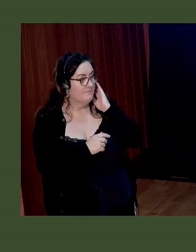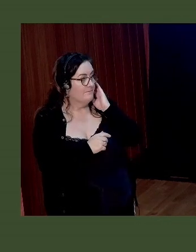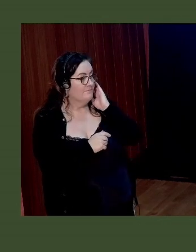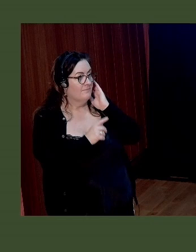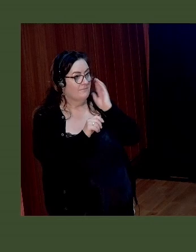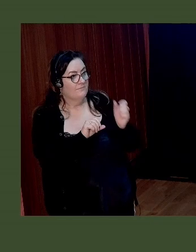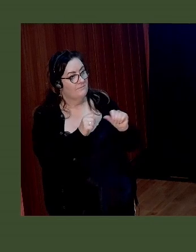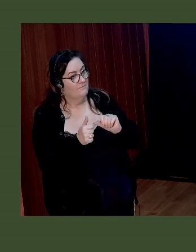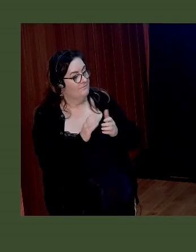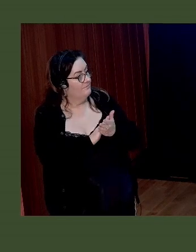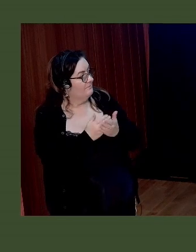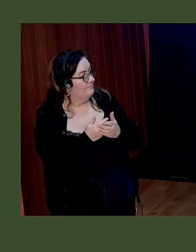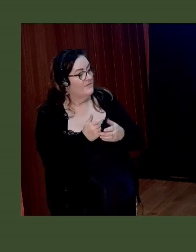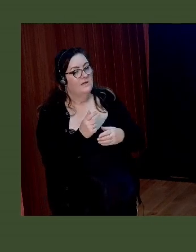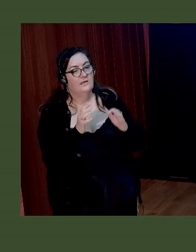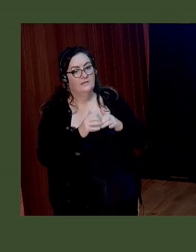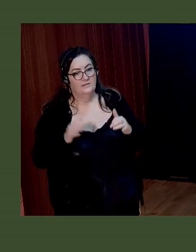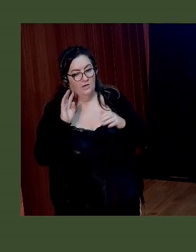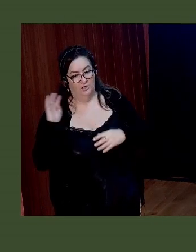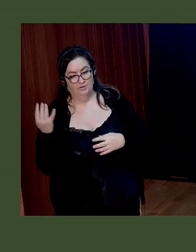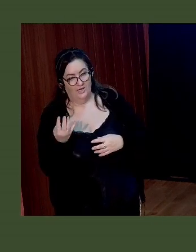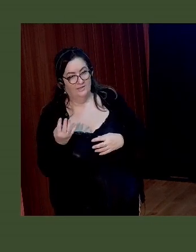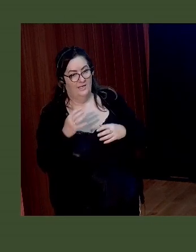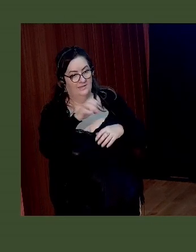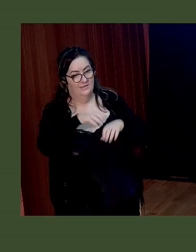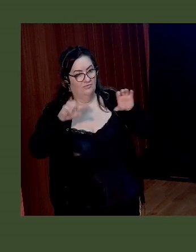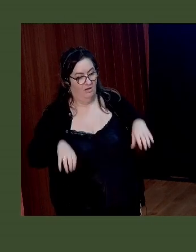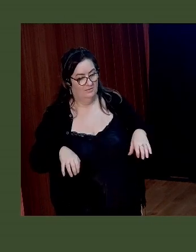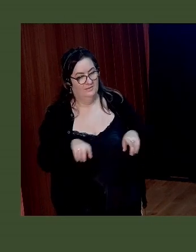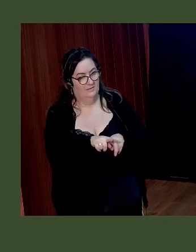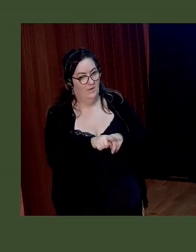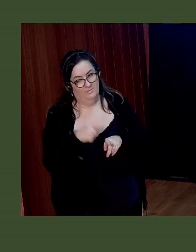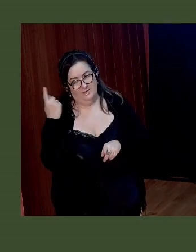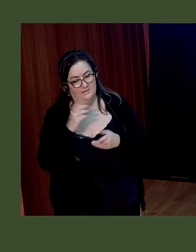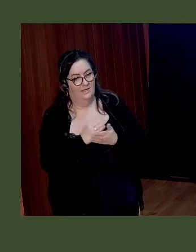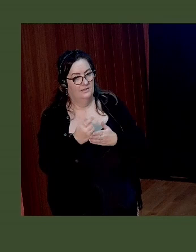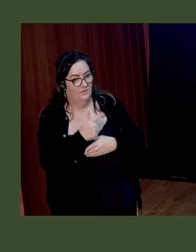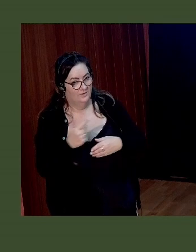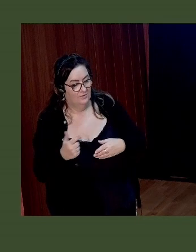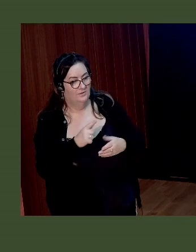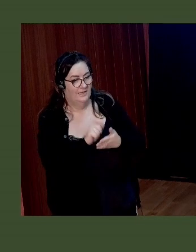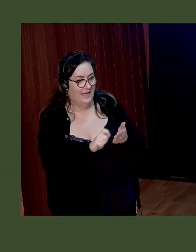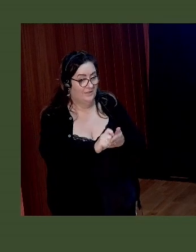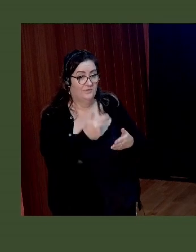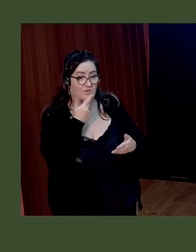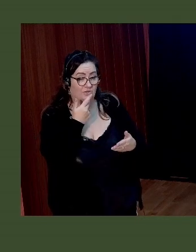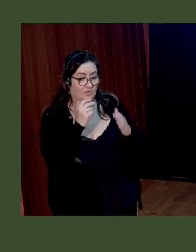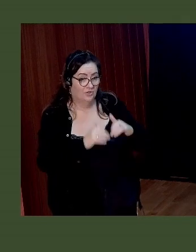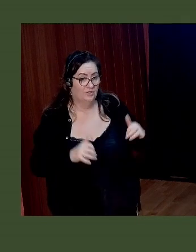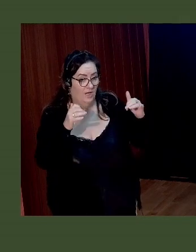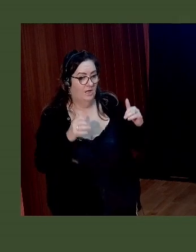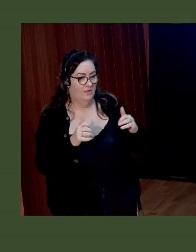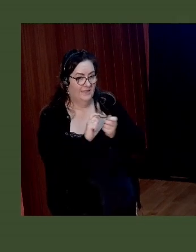However, some were retained, including Dáil Seanad and Oireachtas, inclusive on the 16th of June 1922, election day for the third Dáil. The